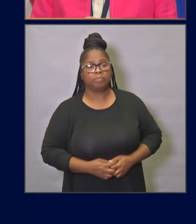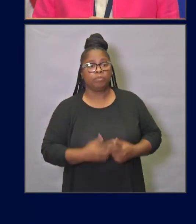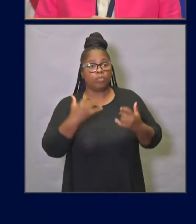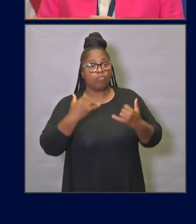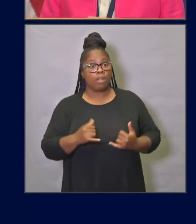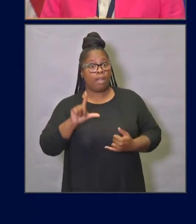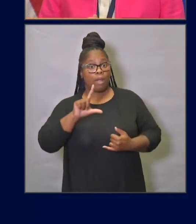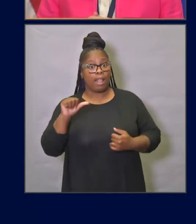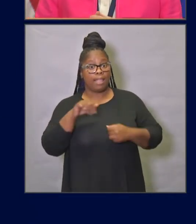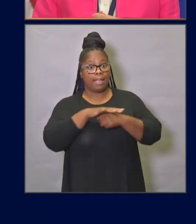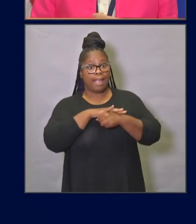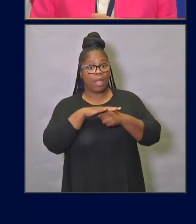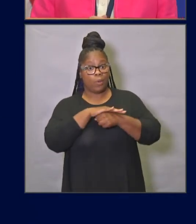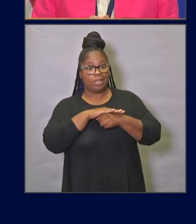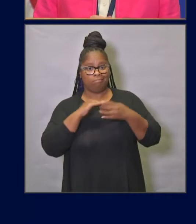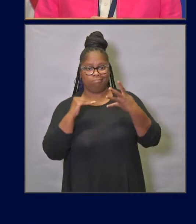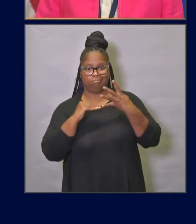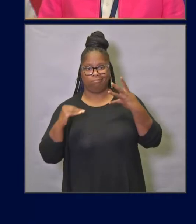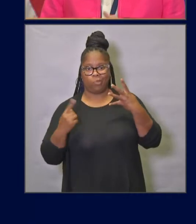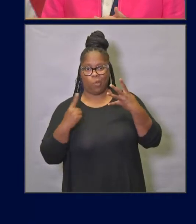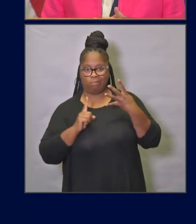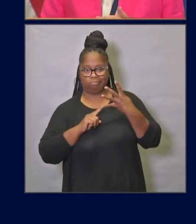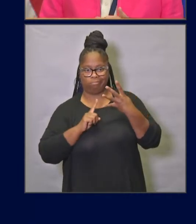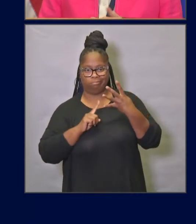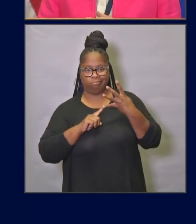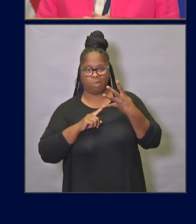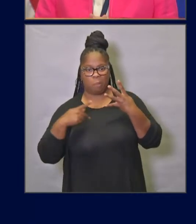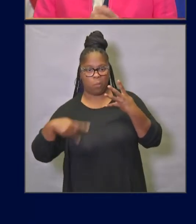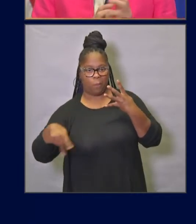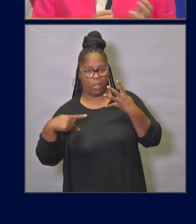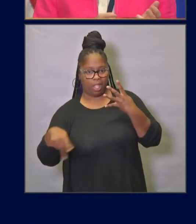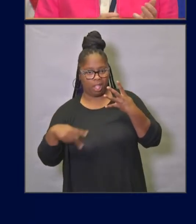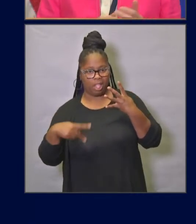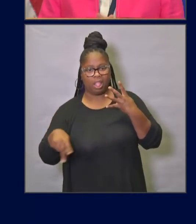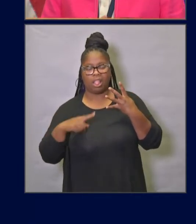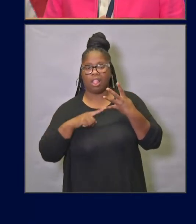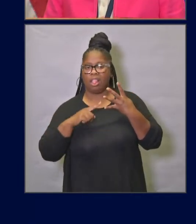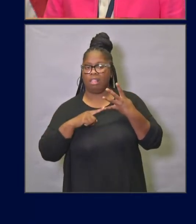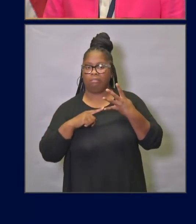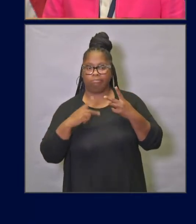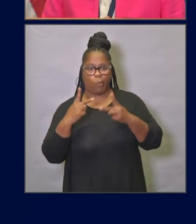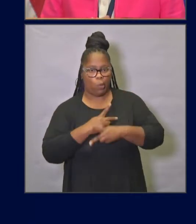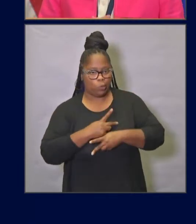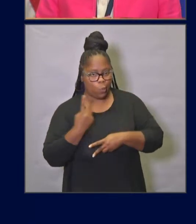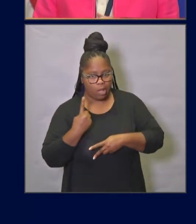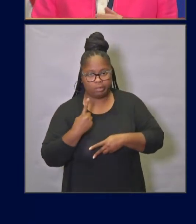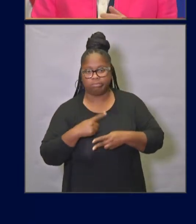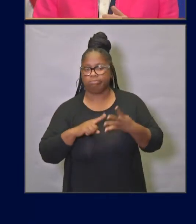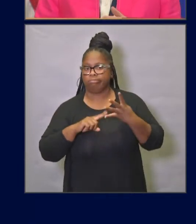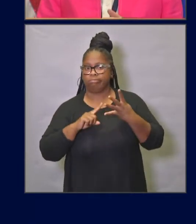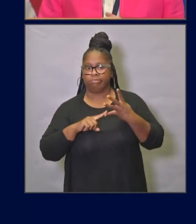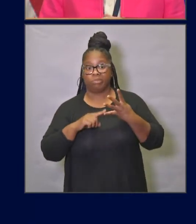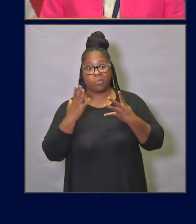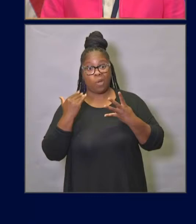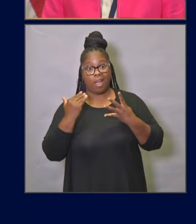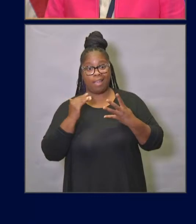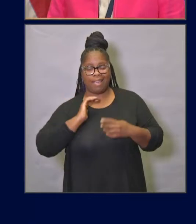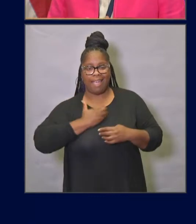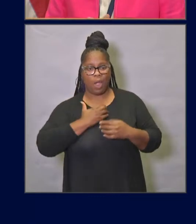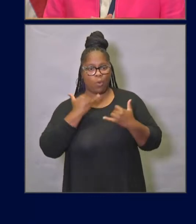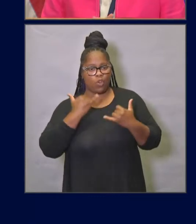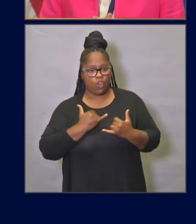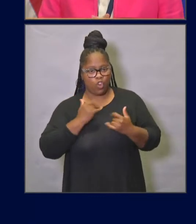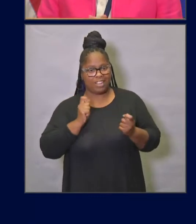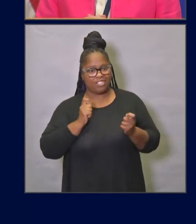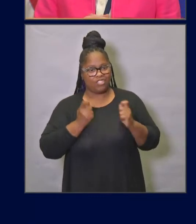County continues to be in Tier 1, which is the purple tier, the lowest tier, due to our current adjusted daily case